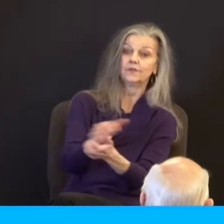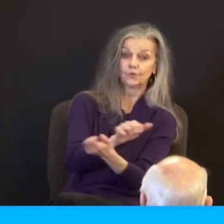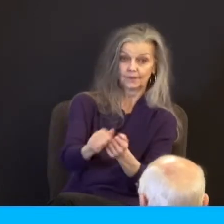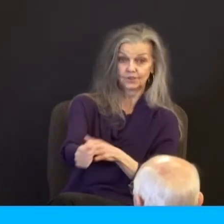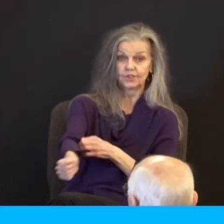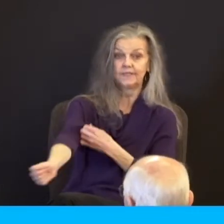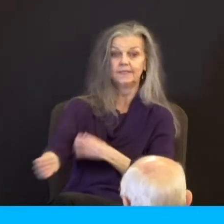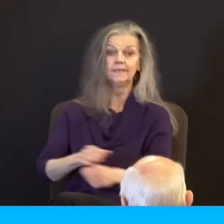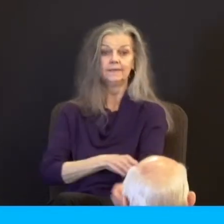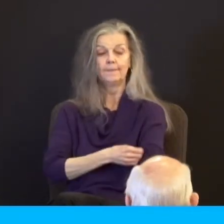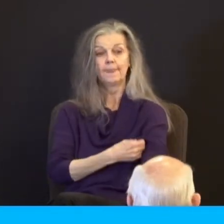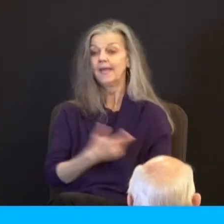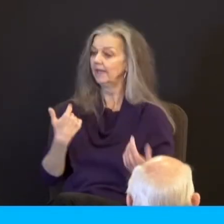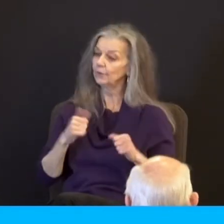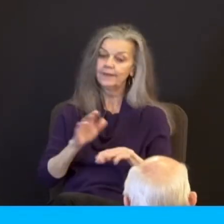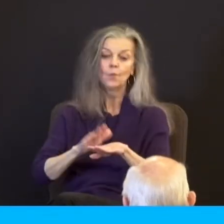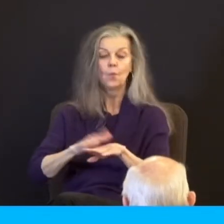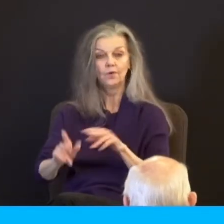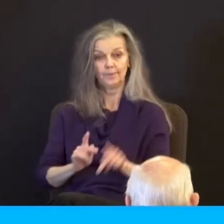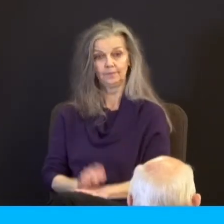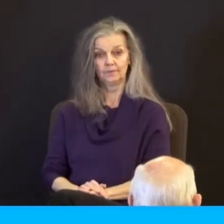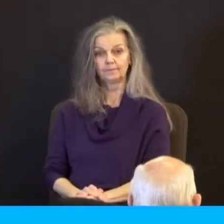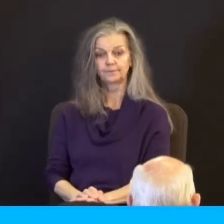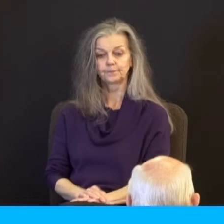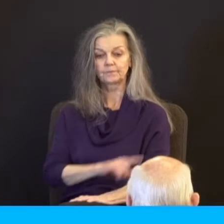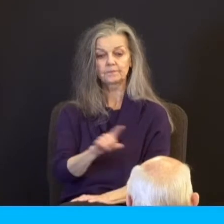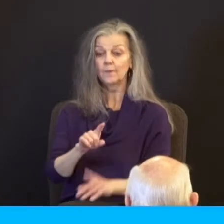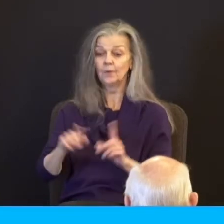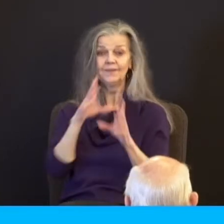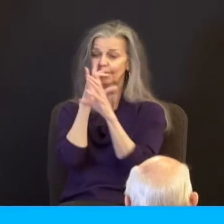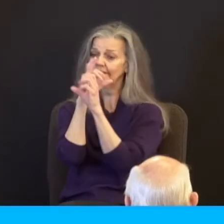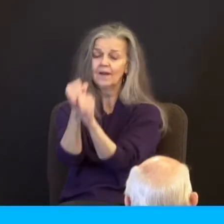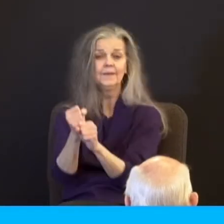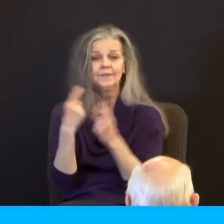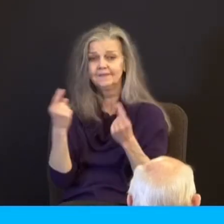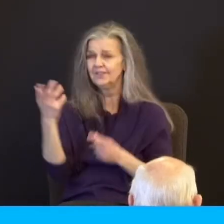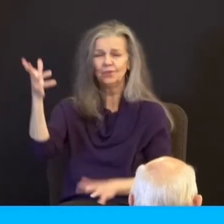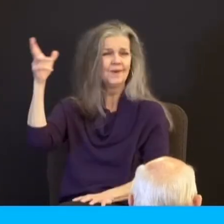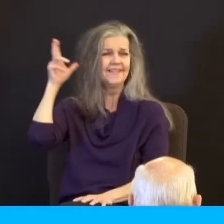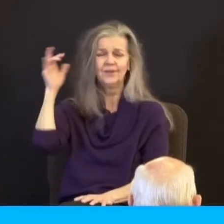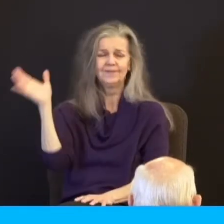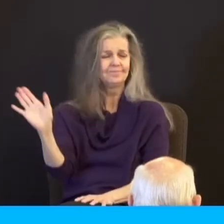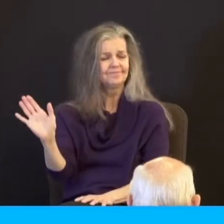And I do my best to warn people, this is where it's going to take you. And when they're caught up in it, they do not want to hear it.